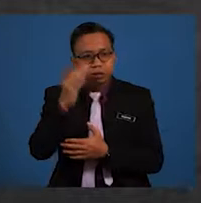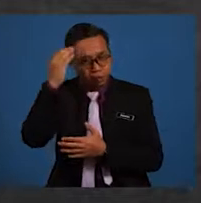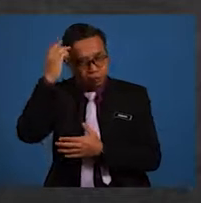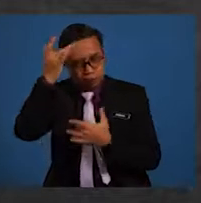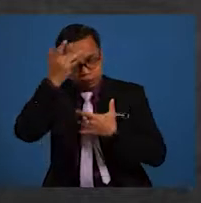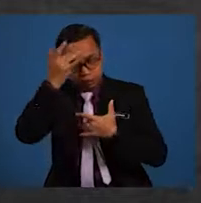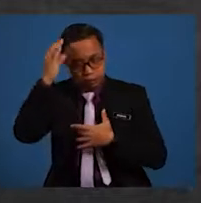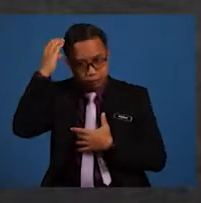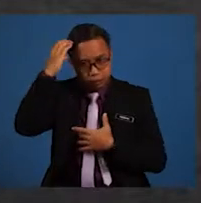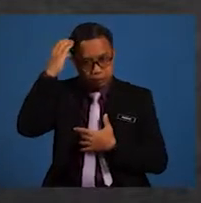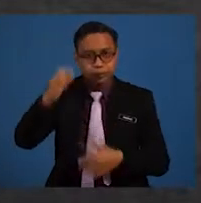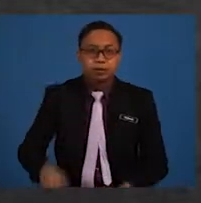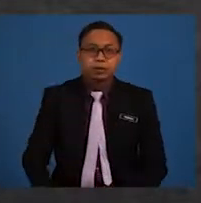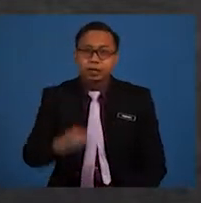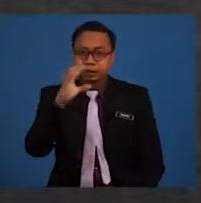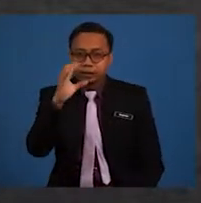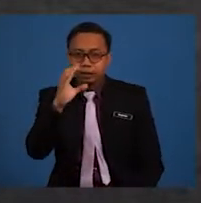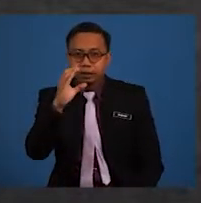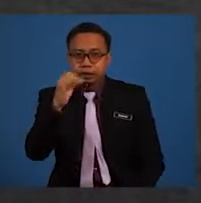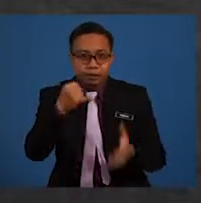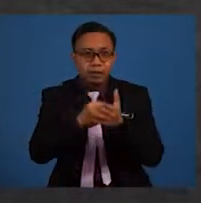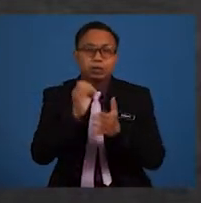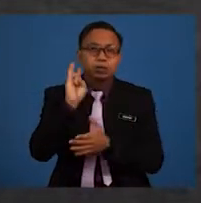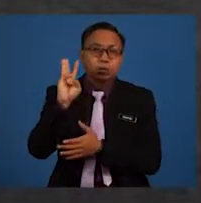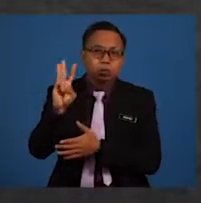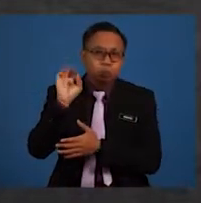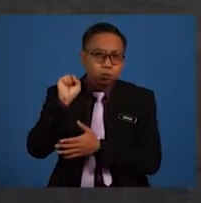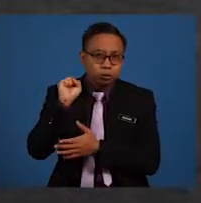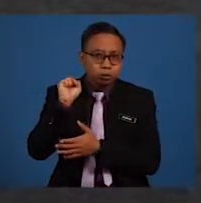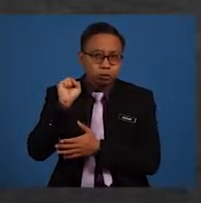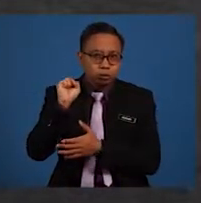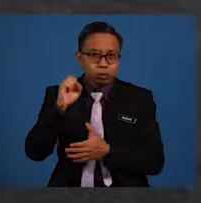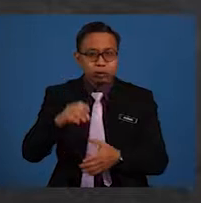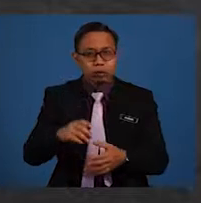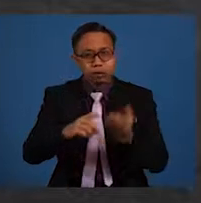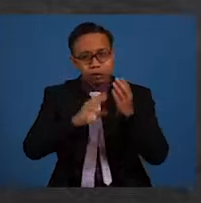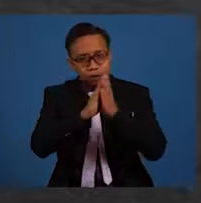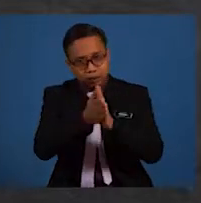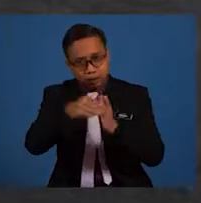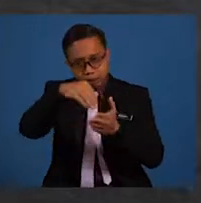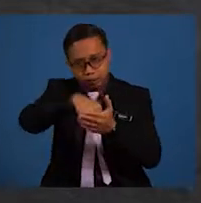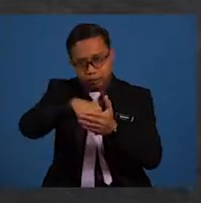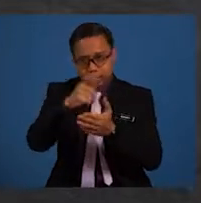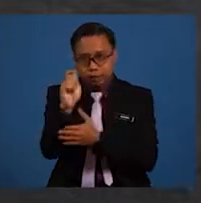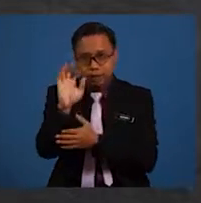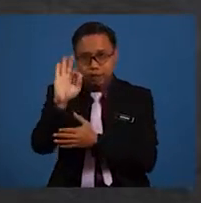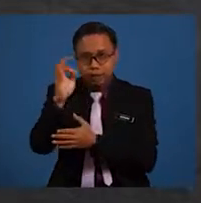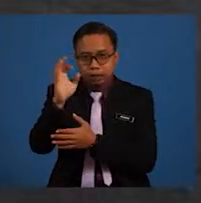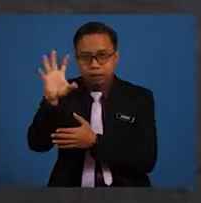disease. And C. It was eradicated in the 1950s.